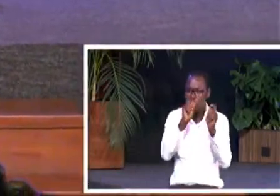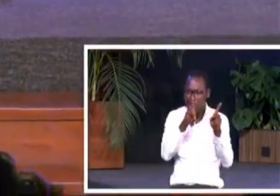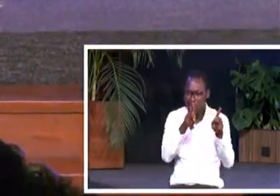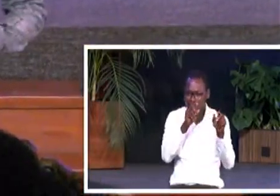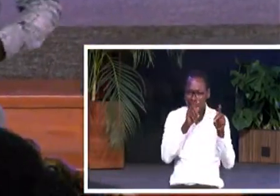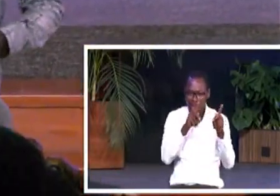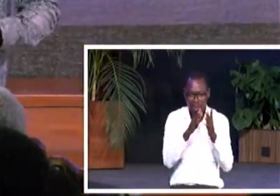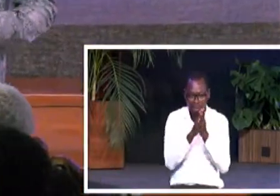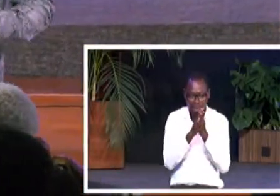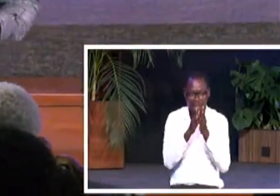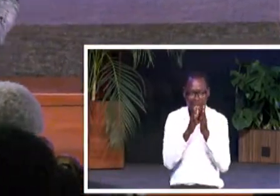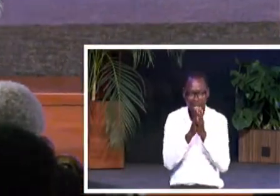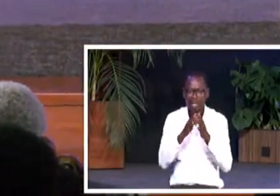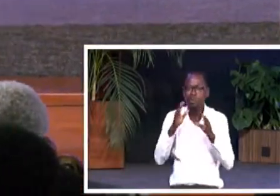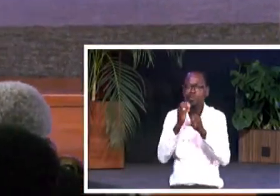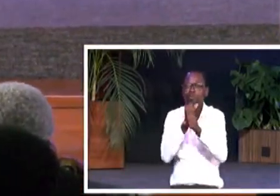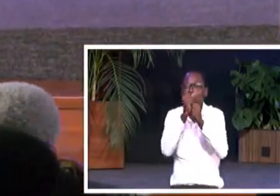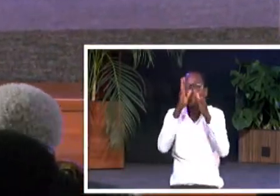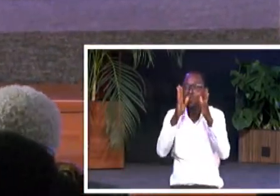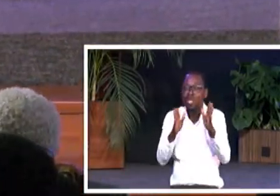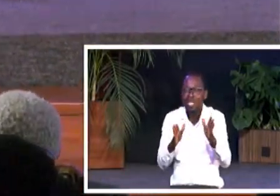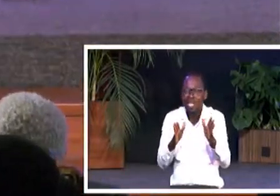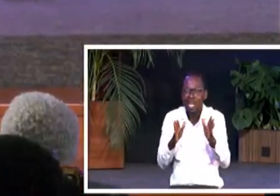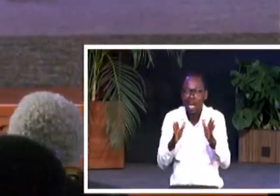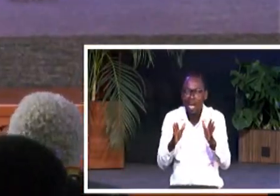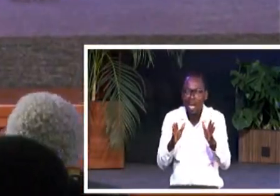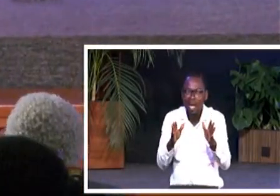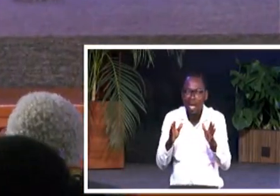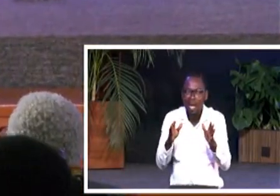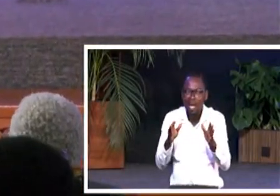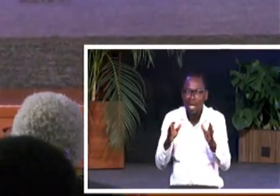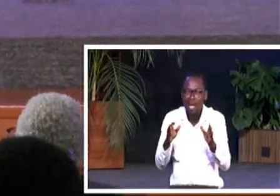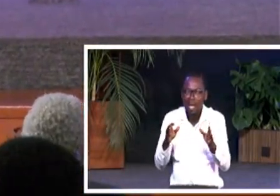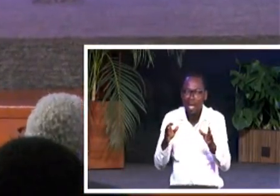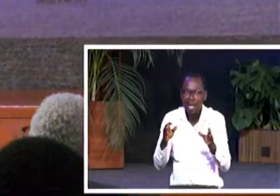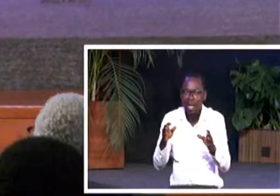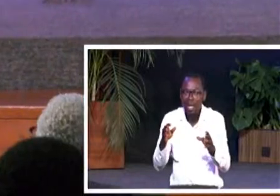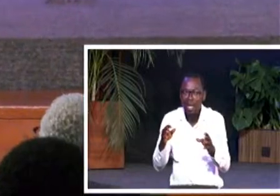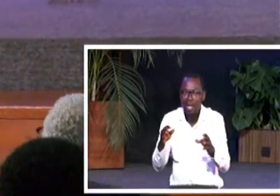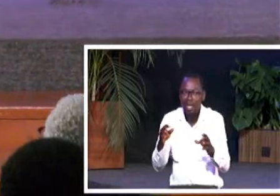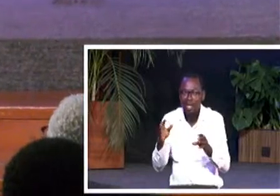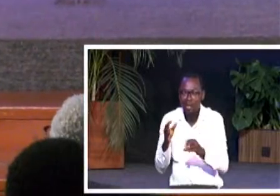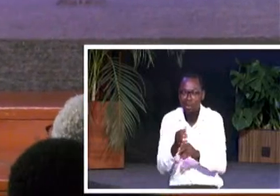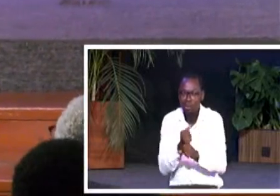All right. The winner, is it a male or female? I couldn't